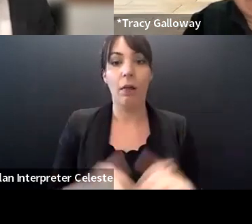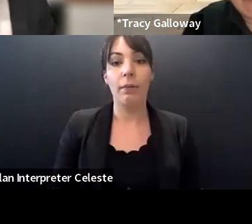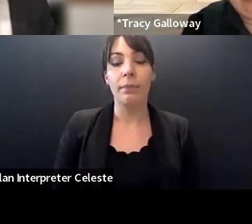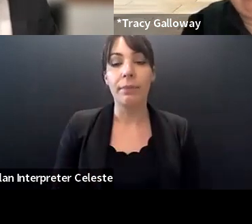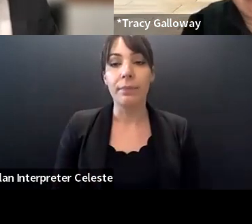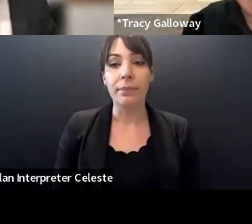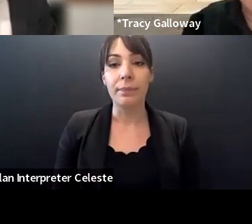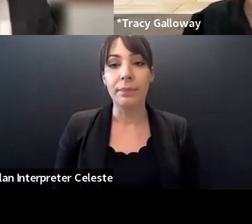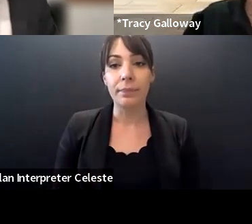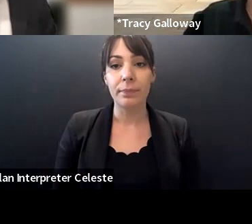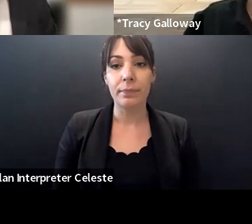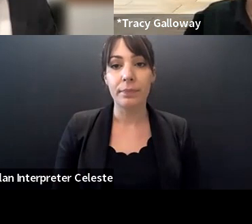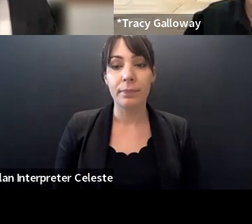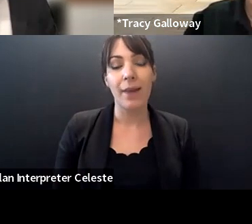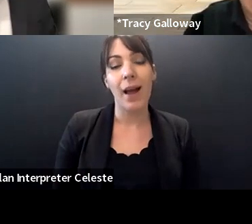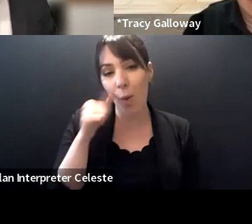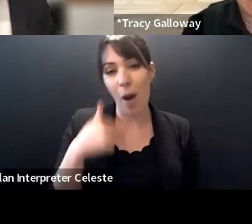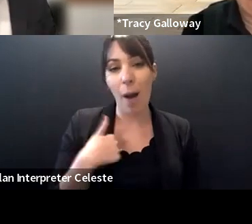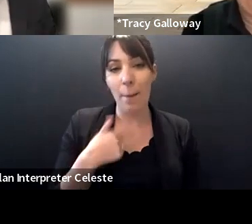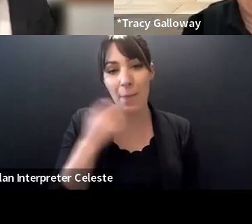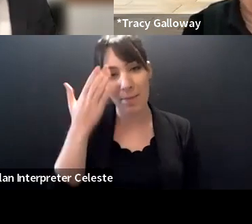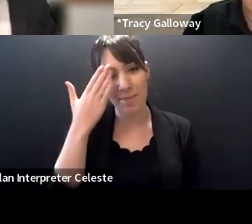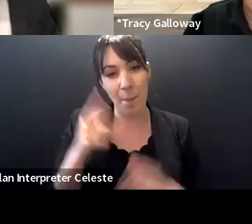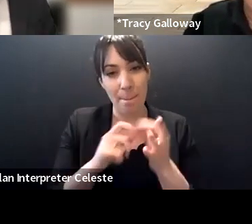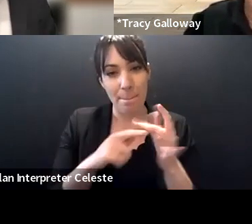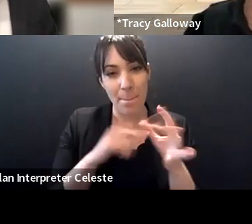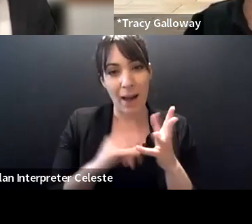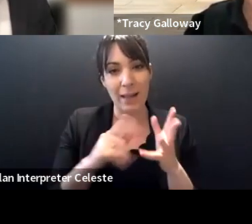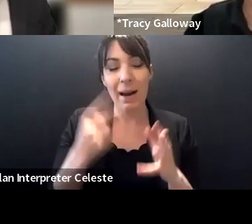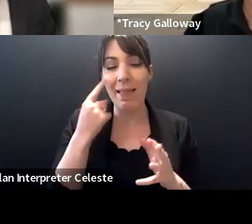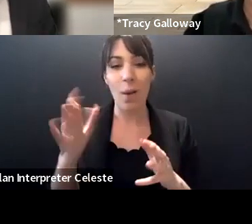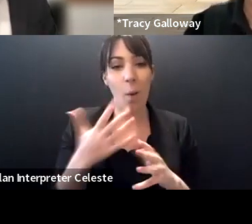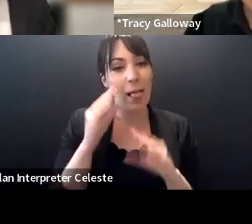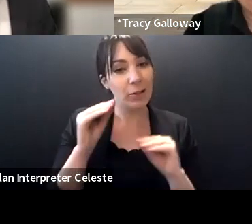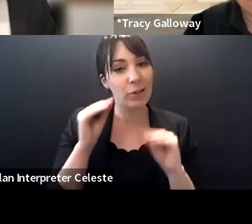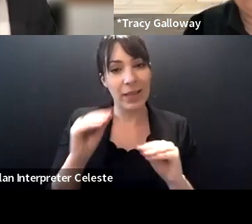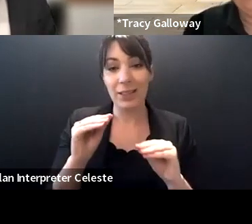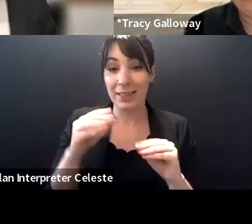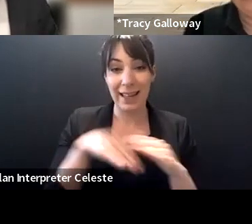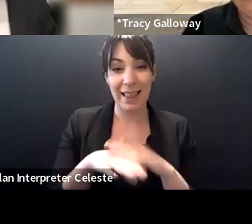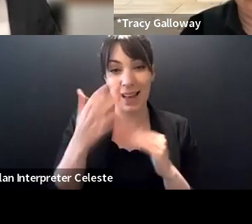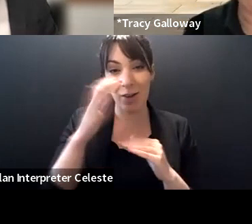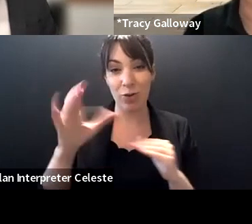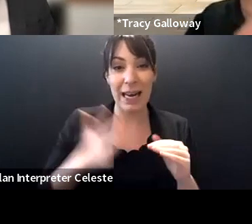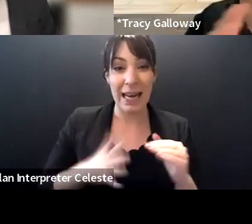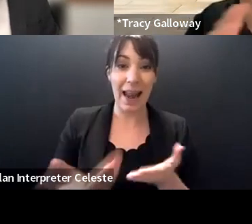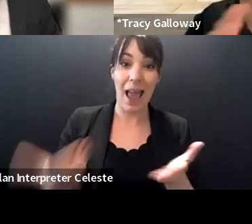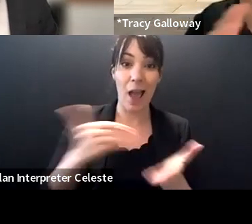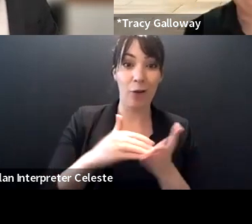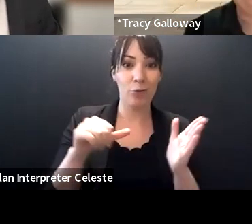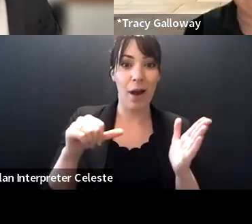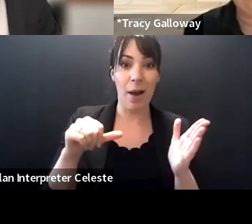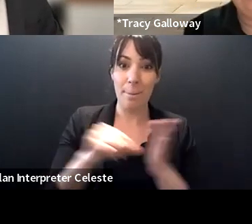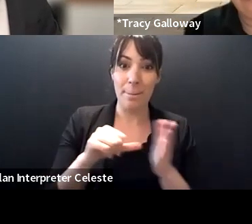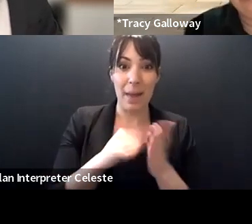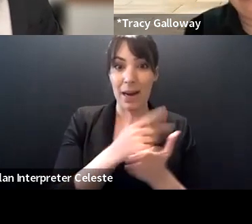I know that I'm biased, but I do believe that every educator in this country deserves a massive pay rise for the work that they